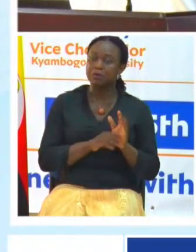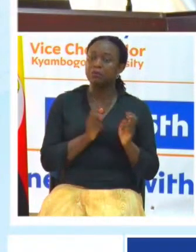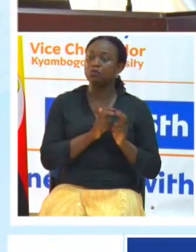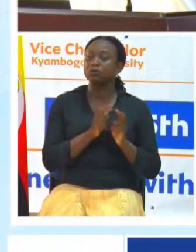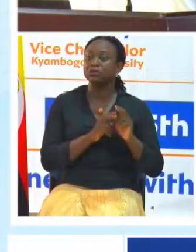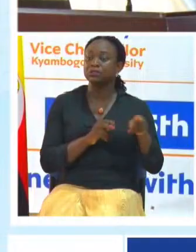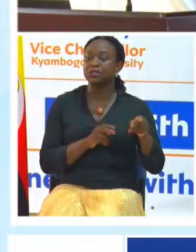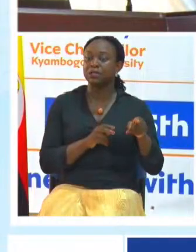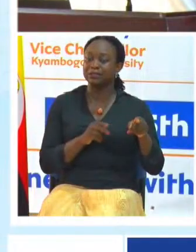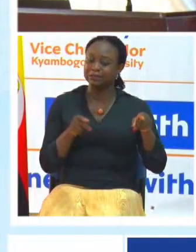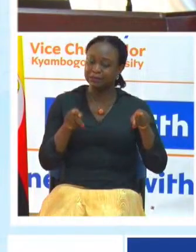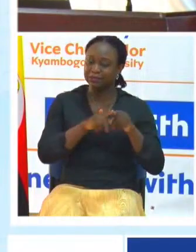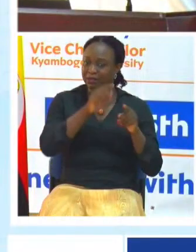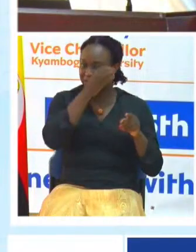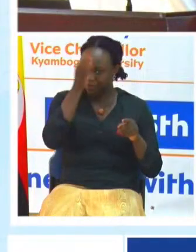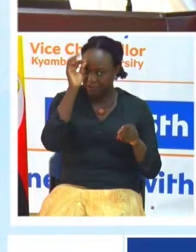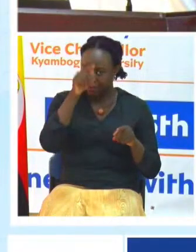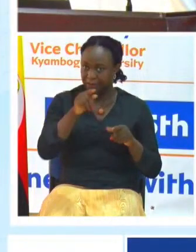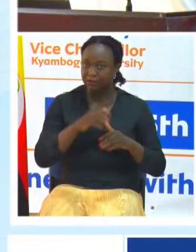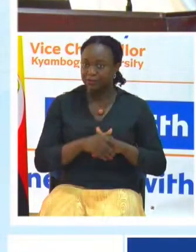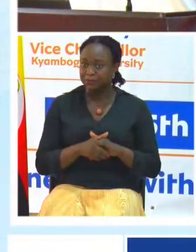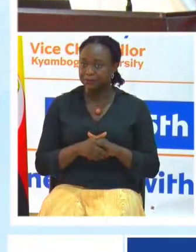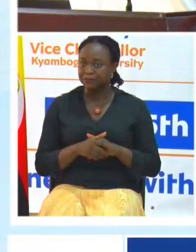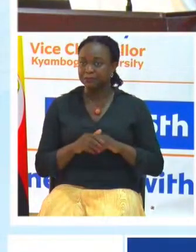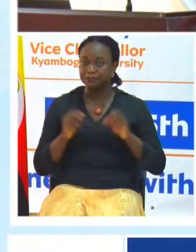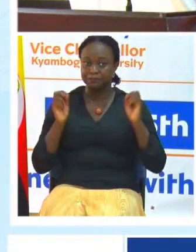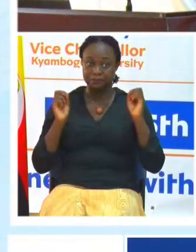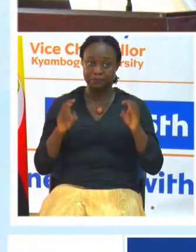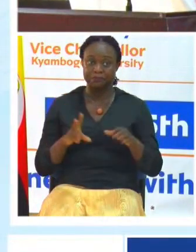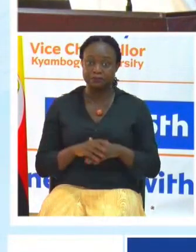the faculty that you wish to apply to. Okay?